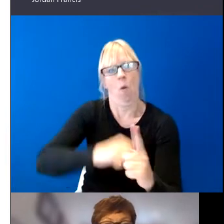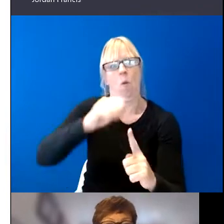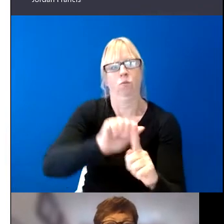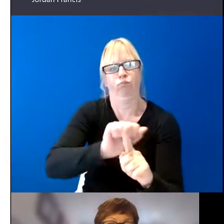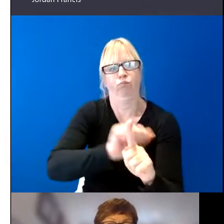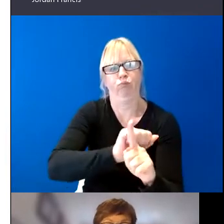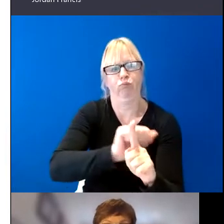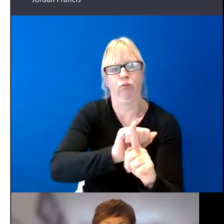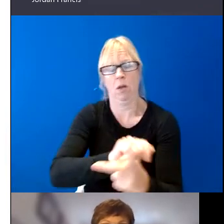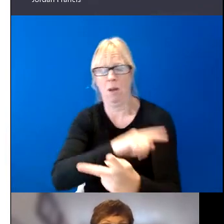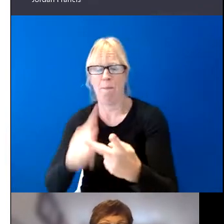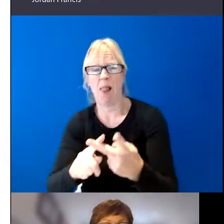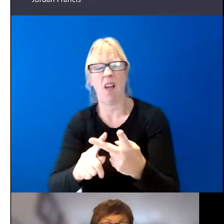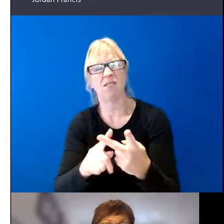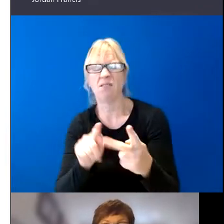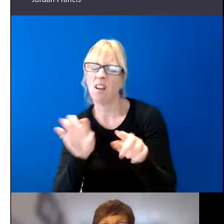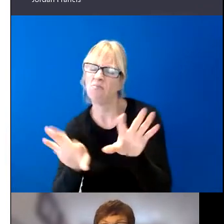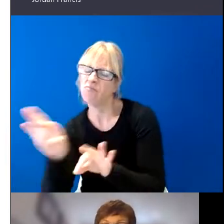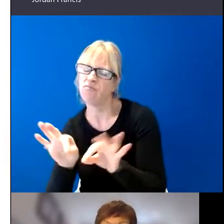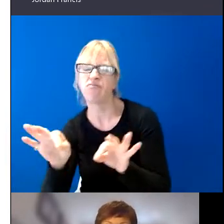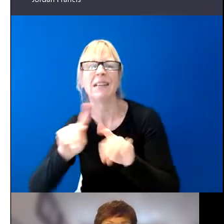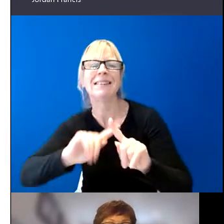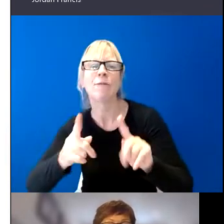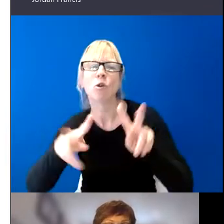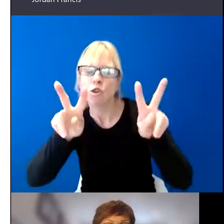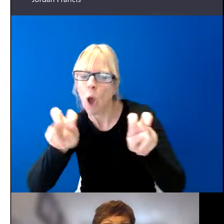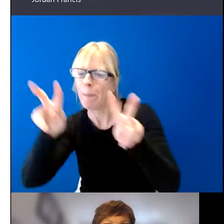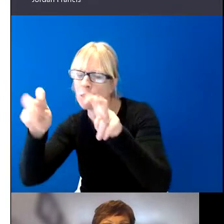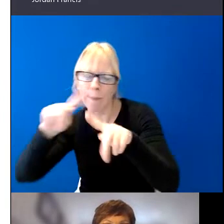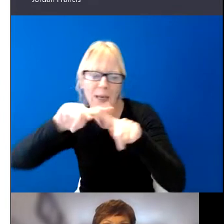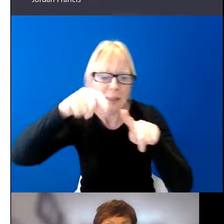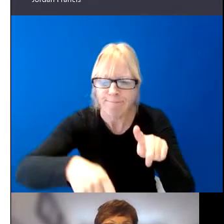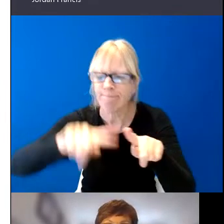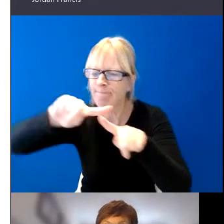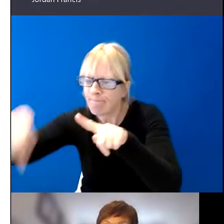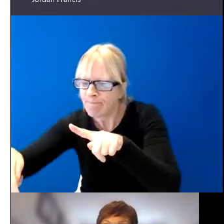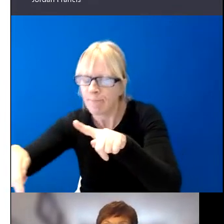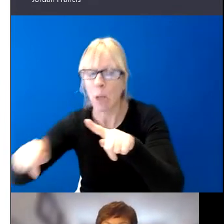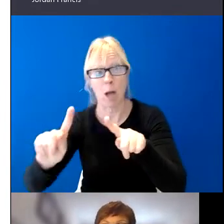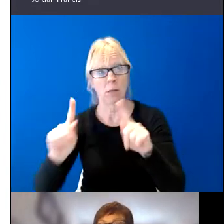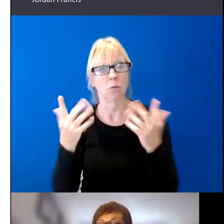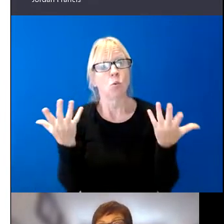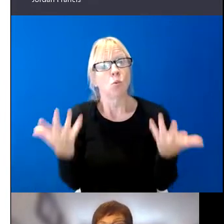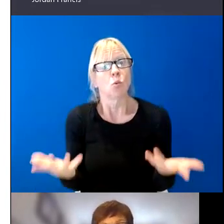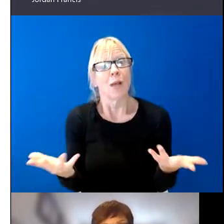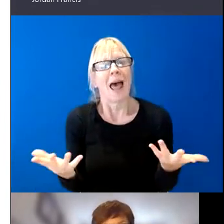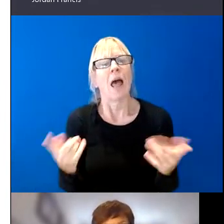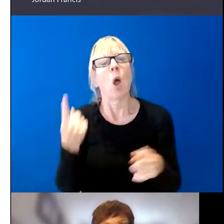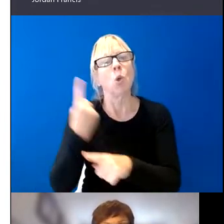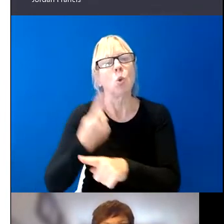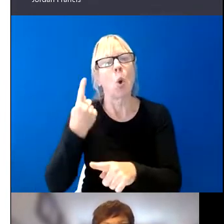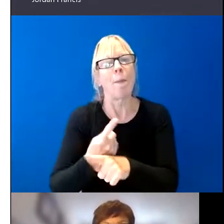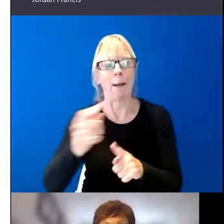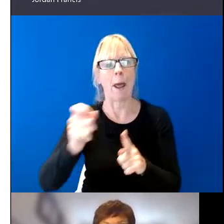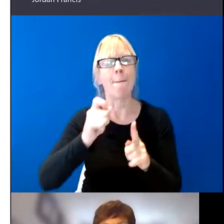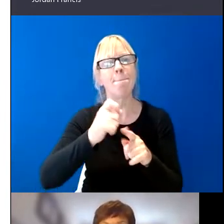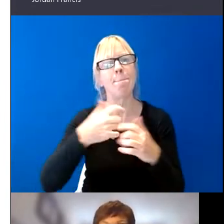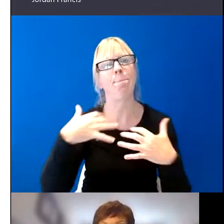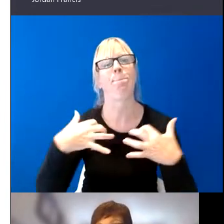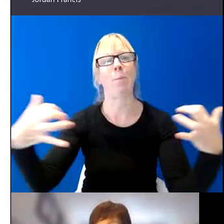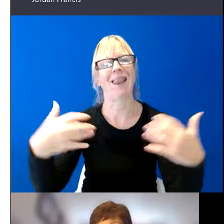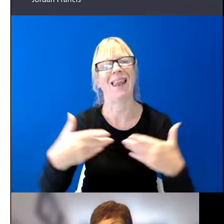that we're involved in as well. But today we're going to talk about the community health profiles. And these are collations of published